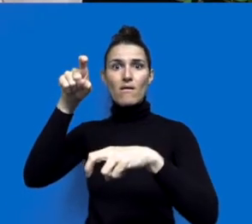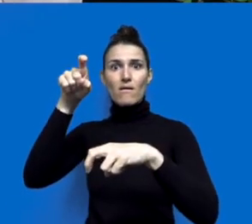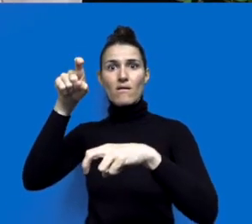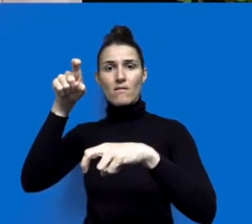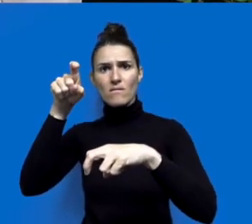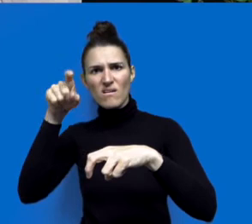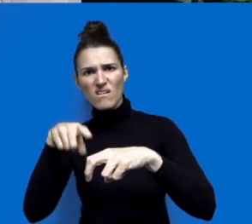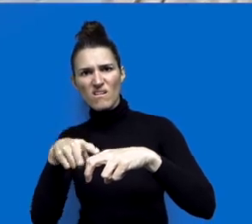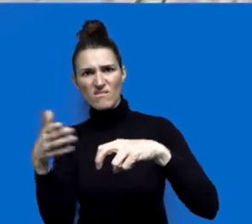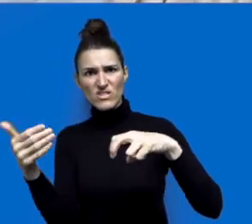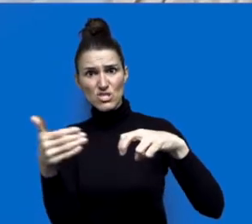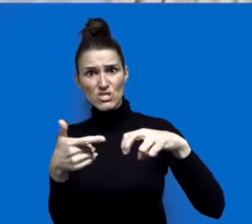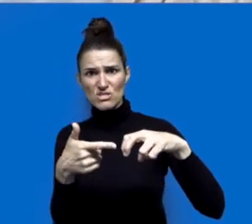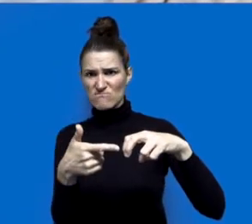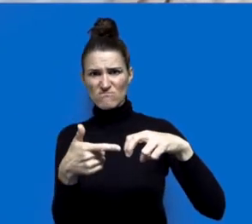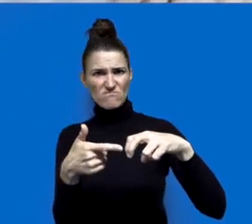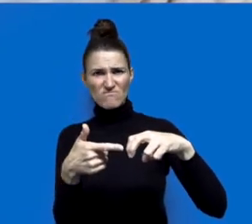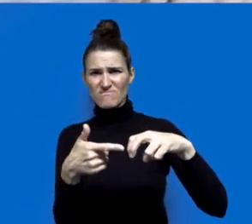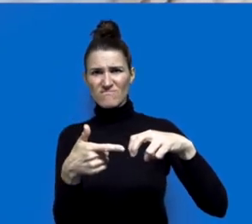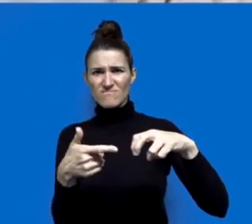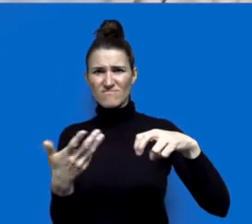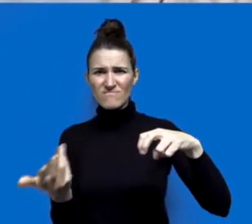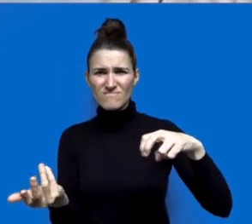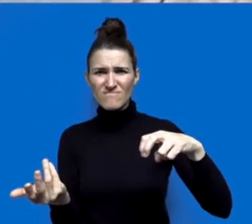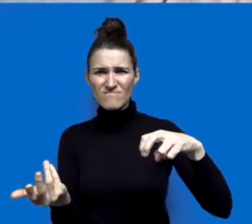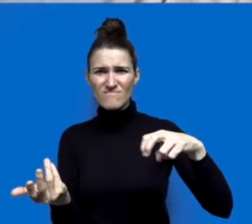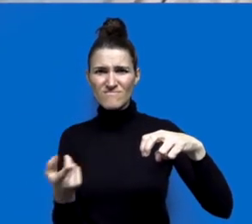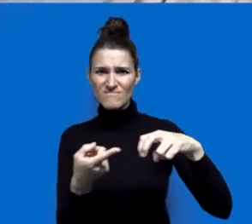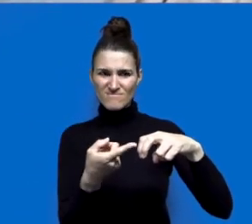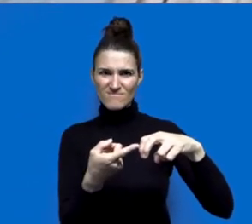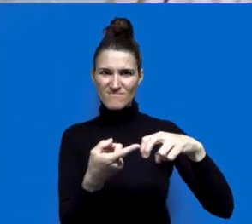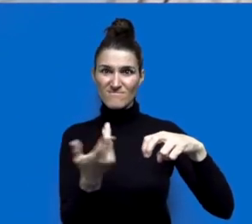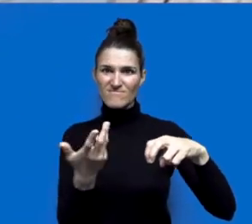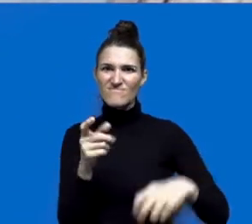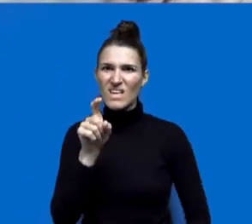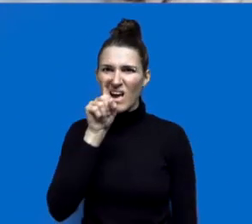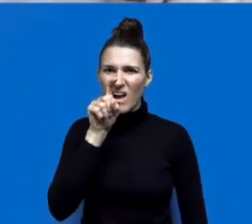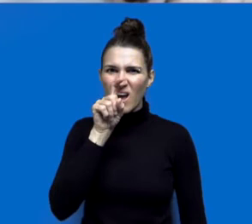that? That's not a fish. That's an eagle.